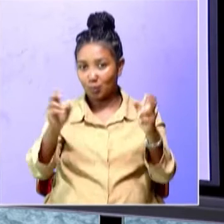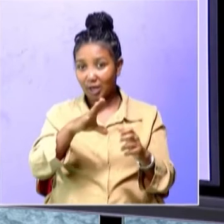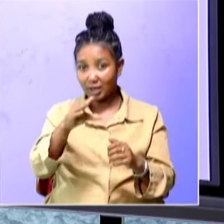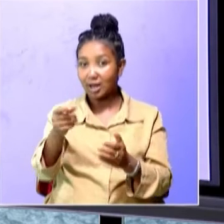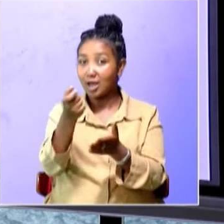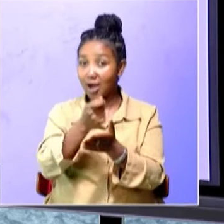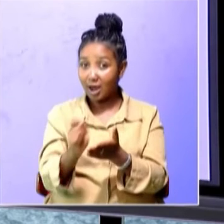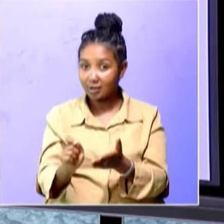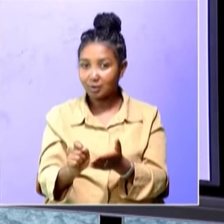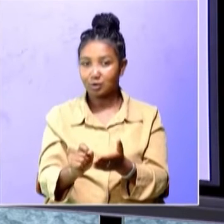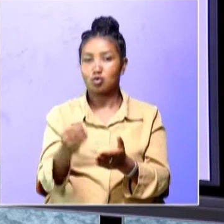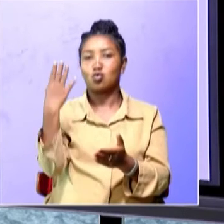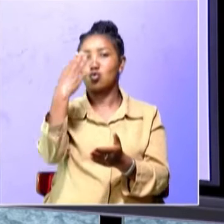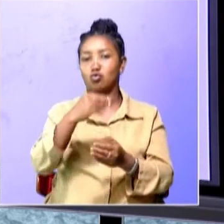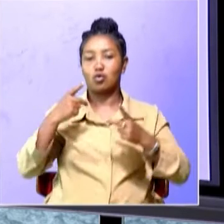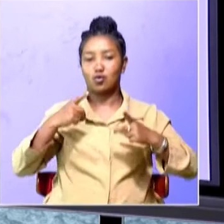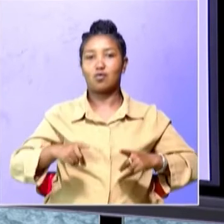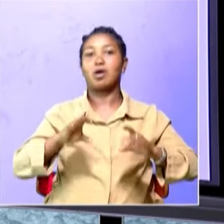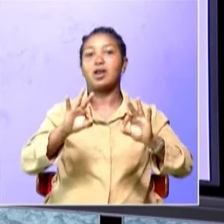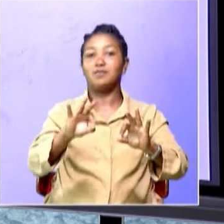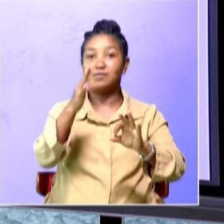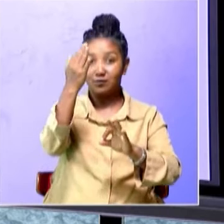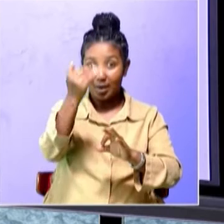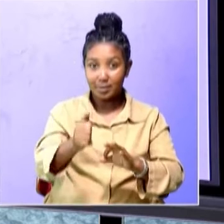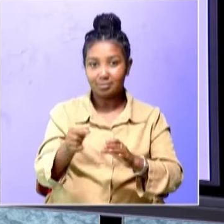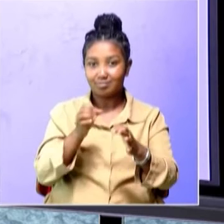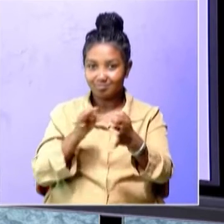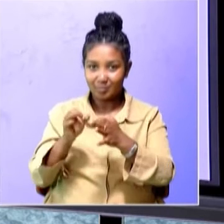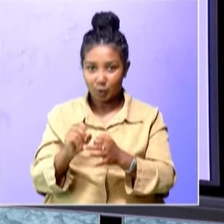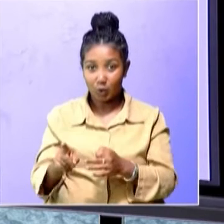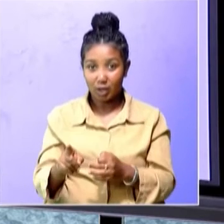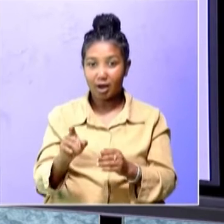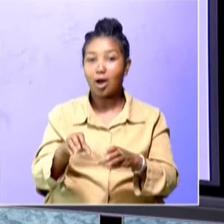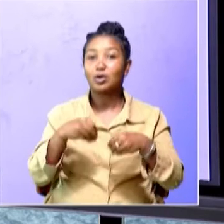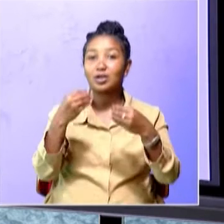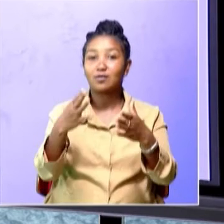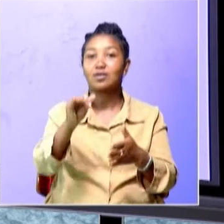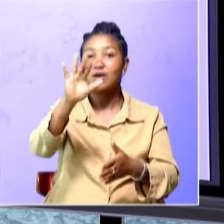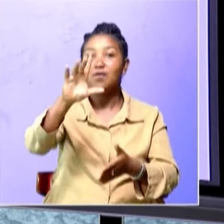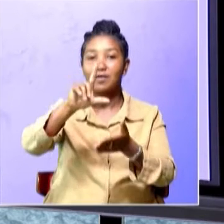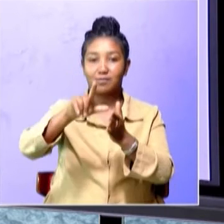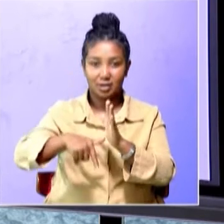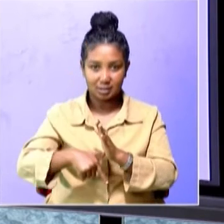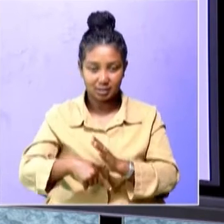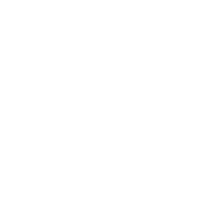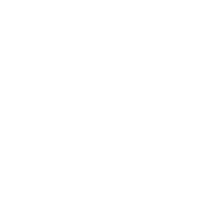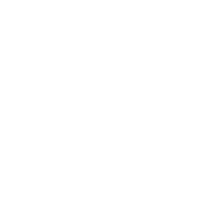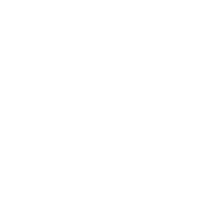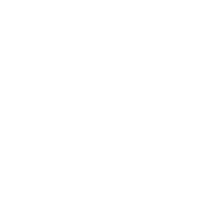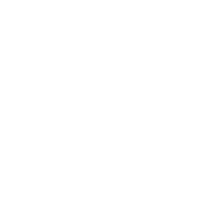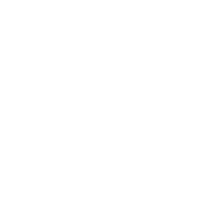and write a short paragraph, which is argumentative. I will give you 5 minutes for this.